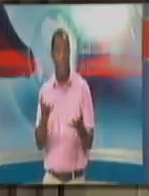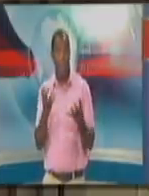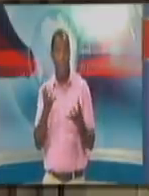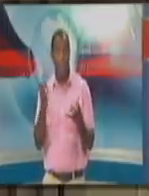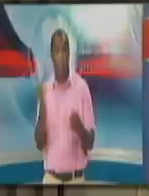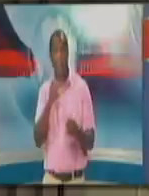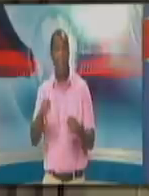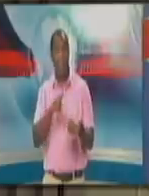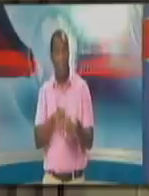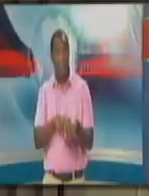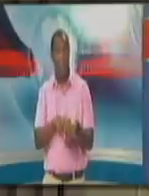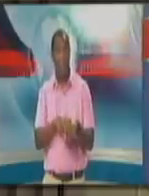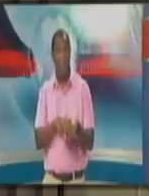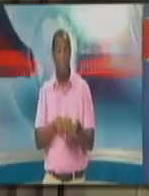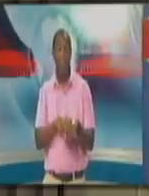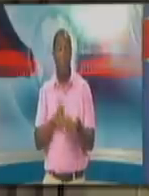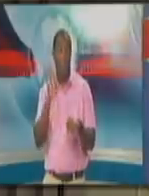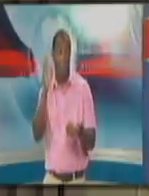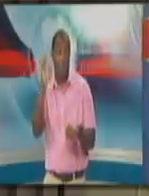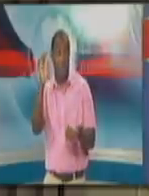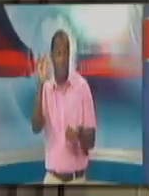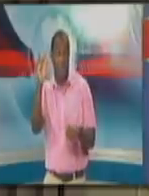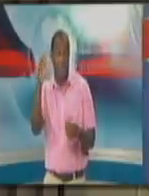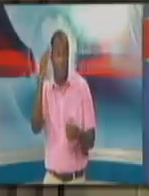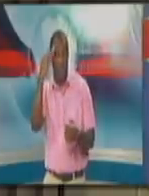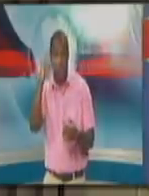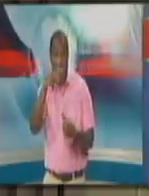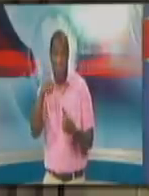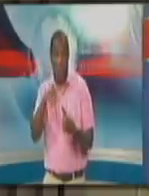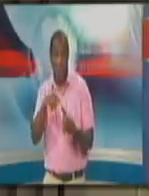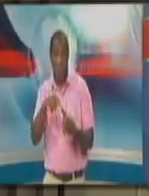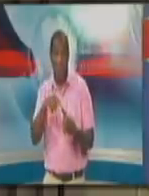to be sometime in the future. Over to Dr. Othello.